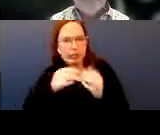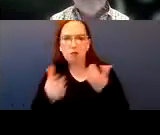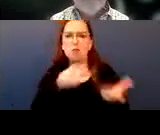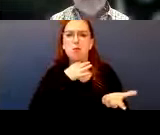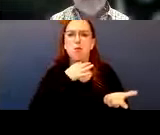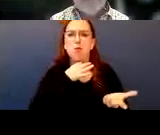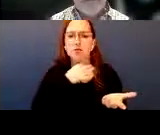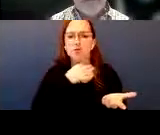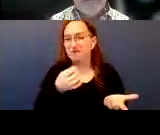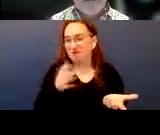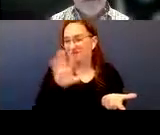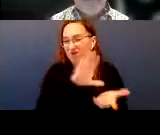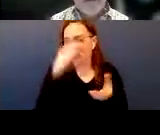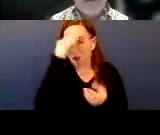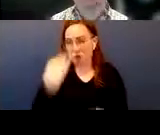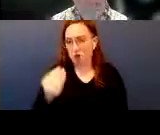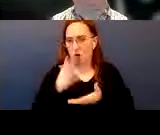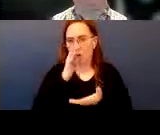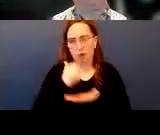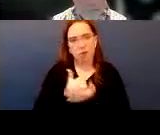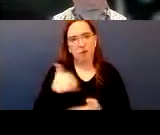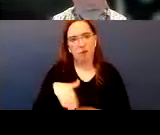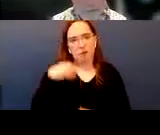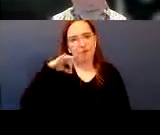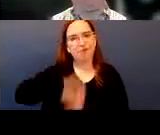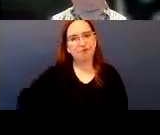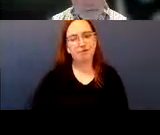Would appreciate your input on this question as well.